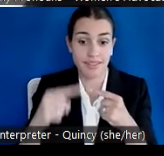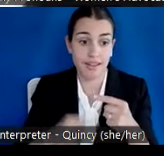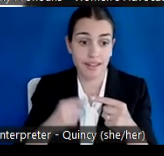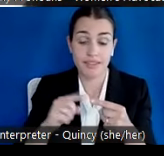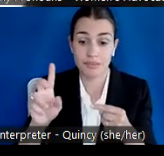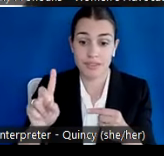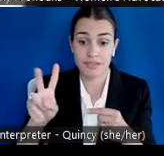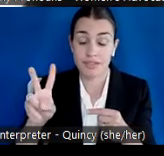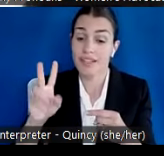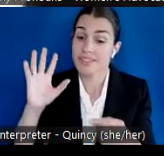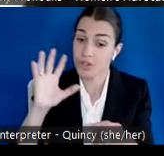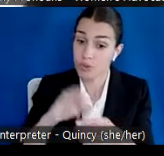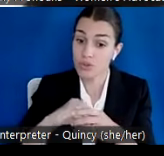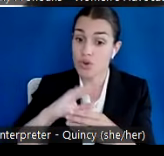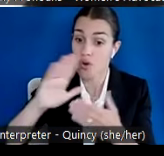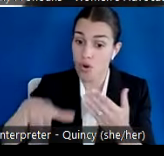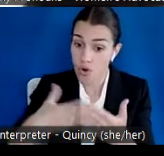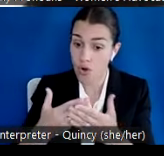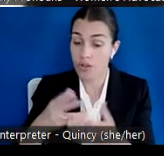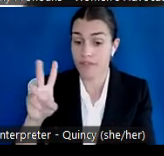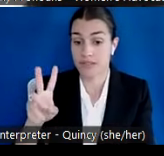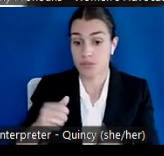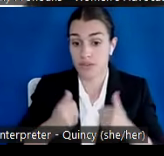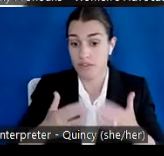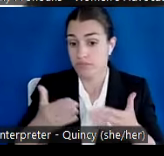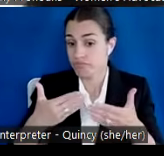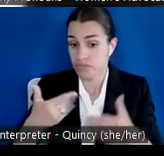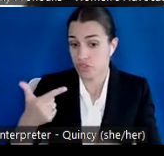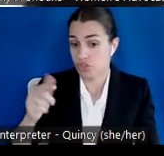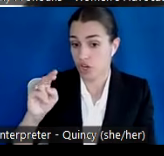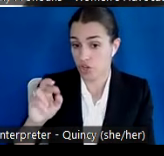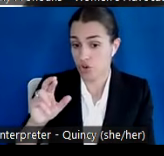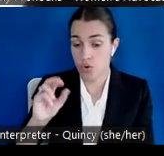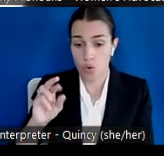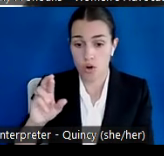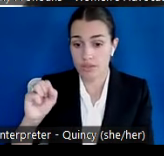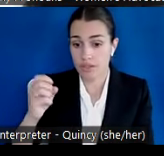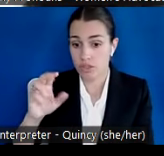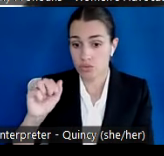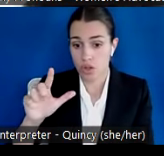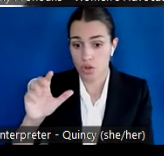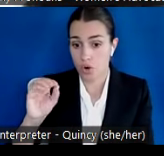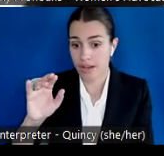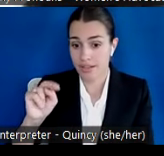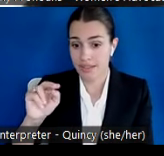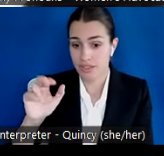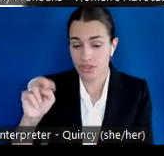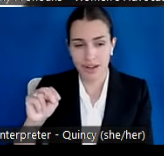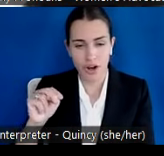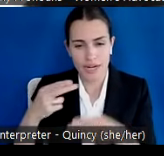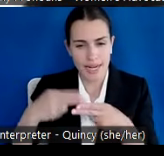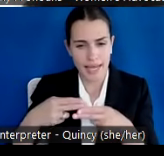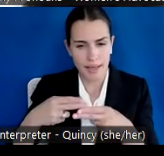victim survivors of domestic violence, regardless of gender or sexual orientation. I know our name can sometimes be confusing, but that just kind of